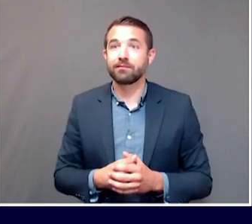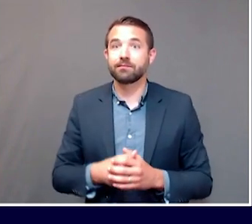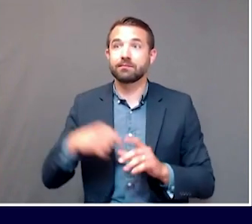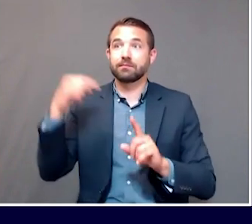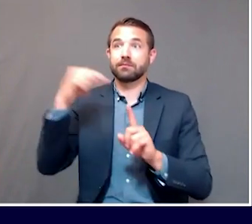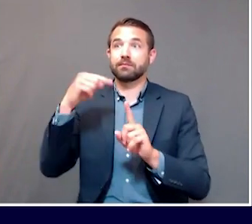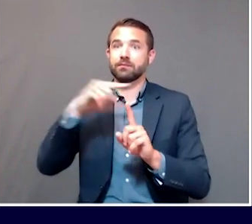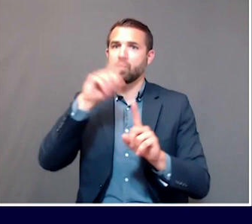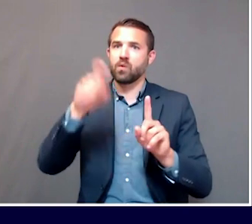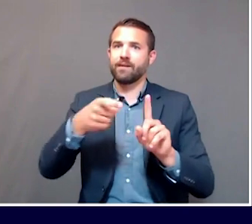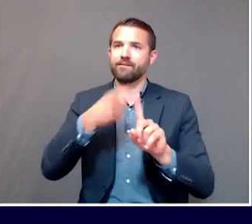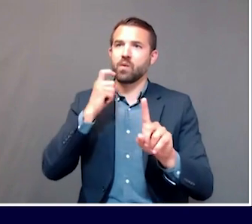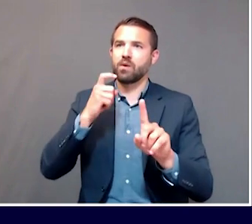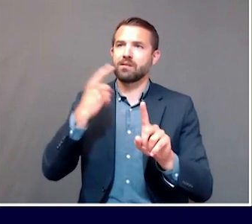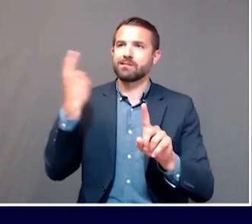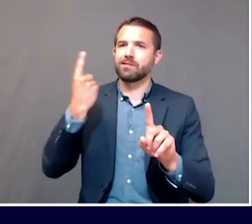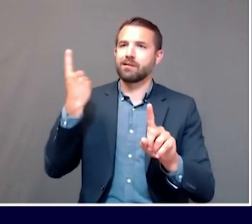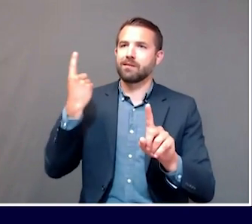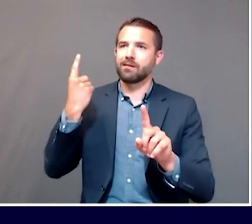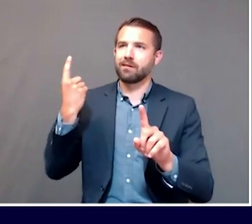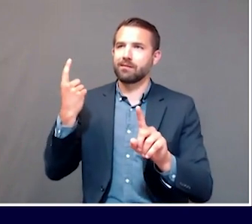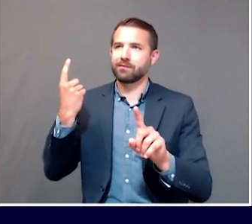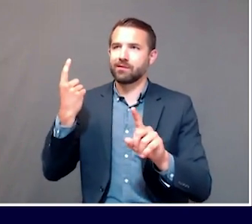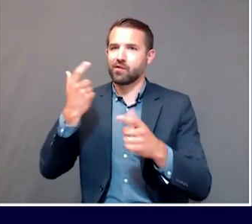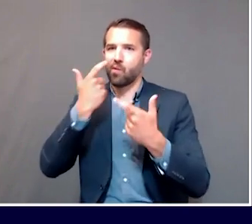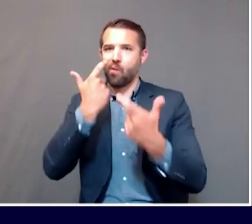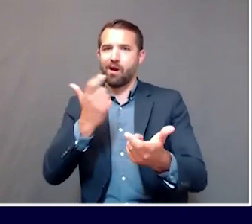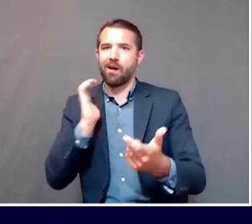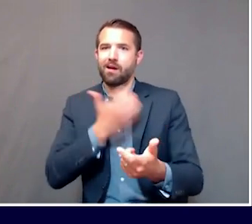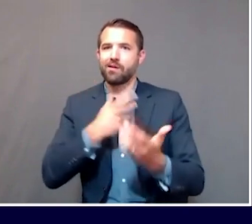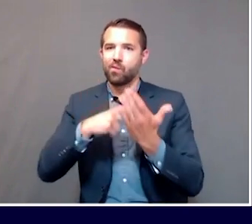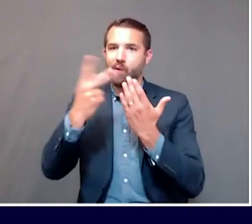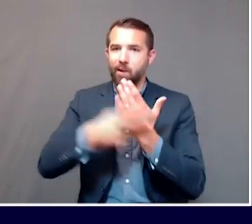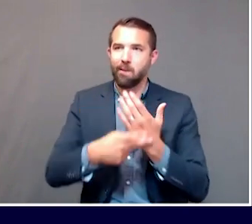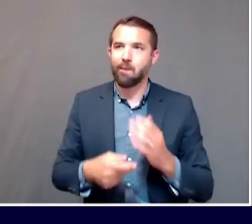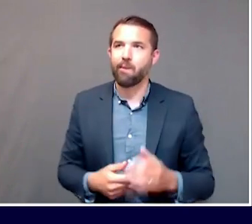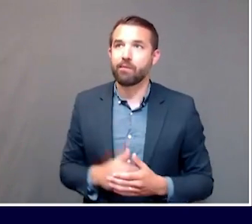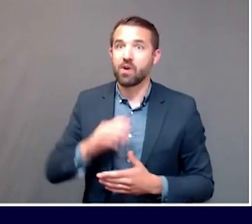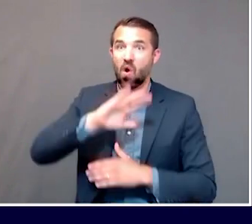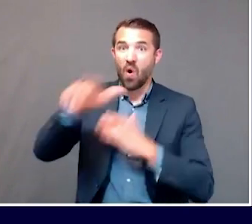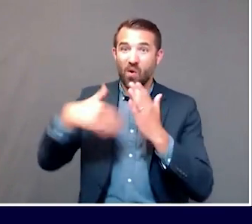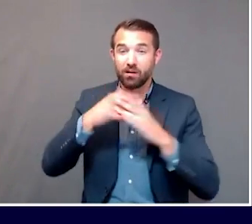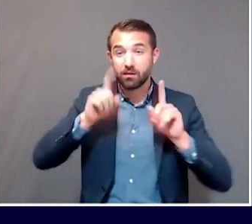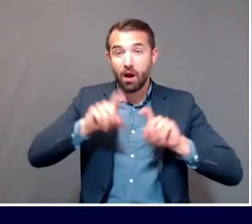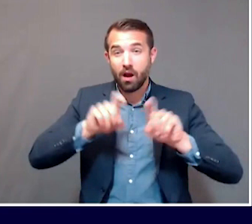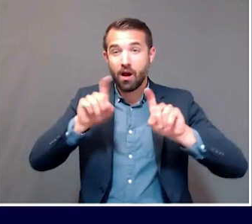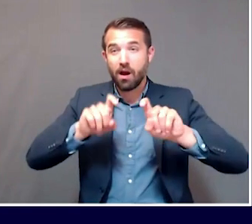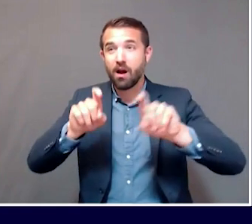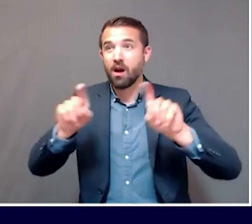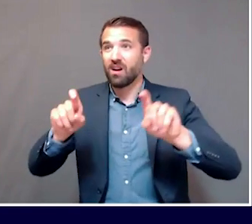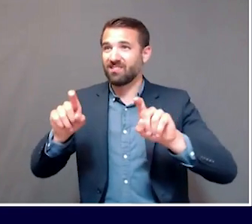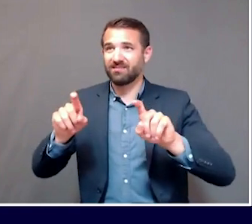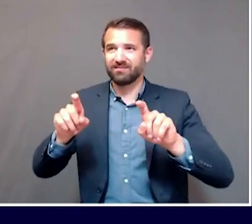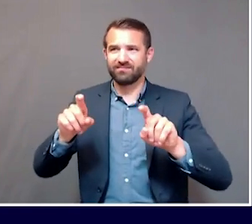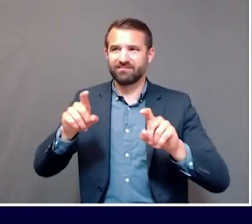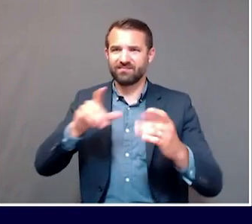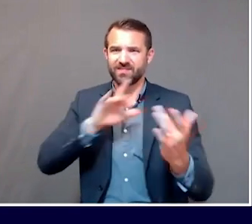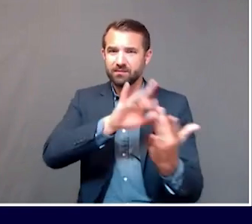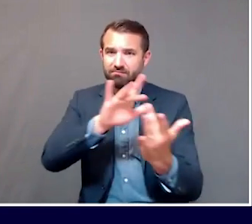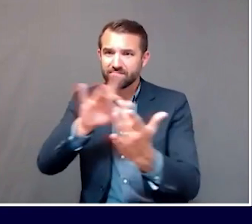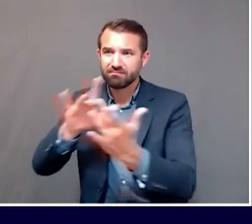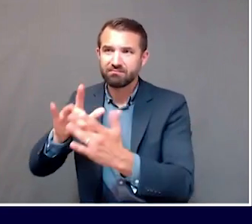all the positive tests that you have conducted as you've gone through contact tracing, can you find